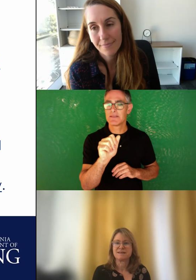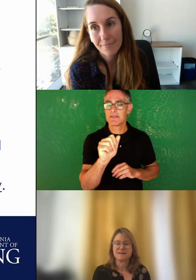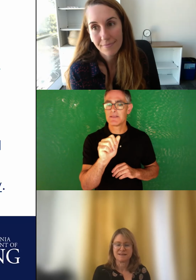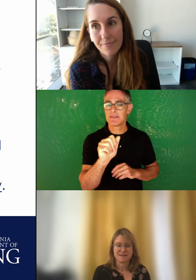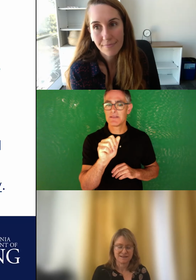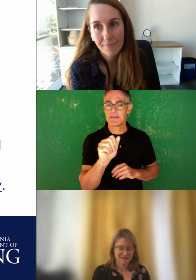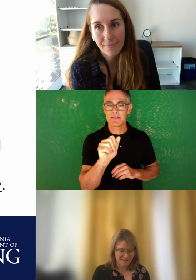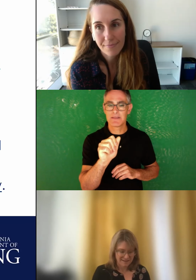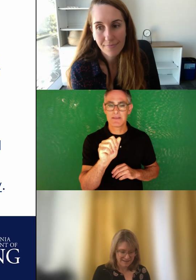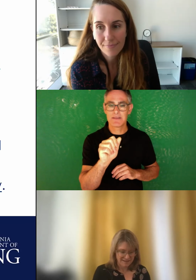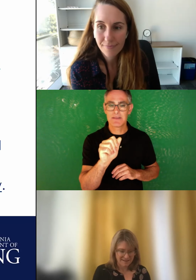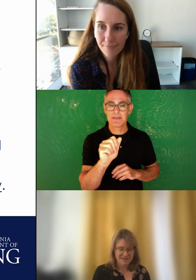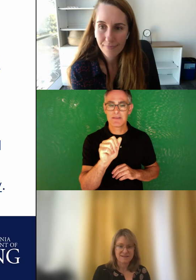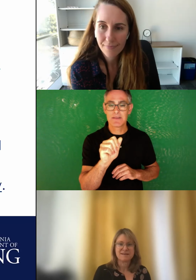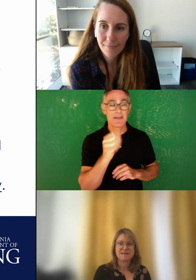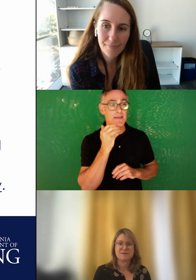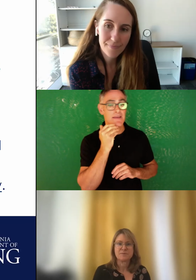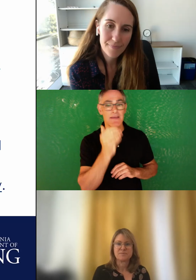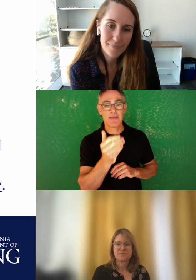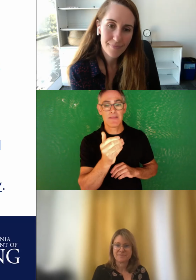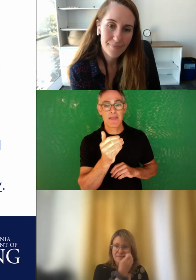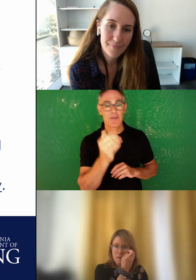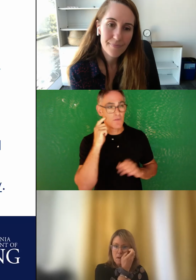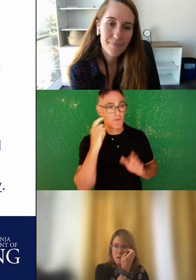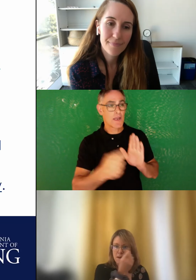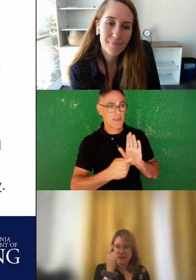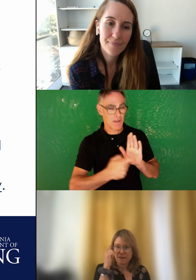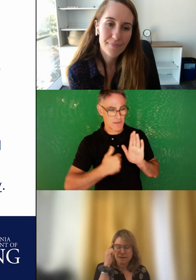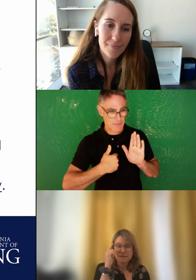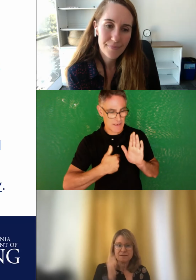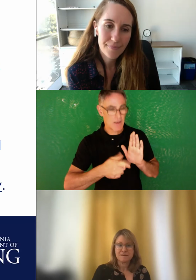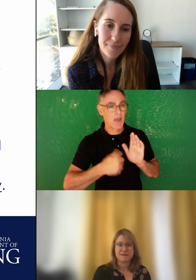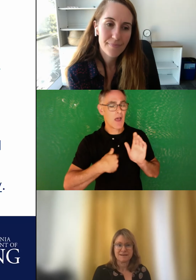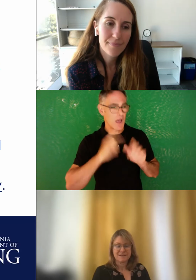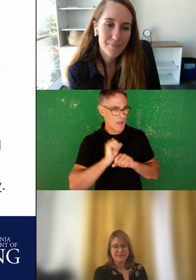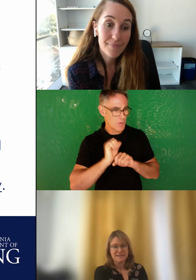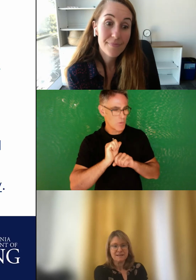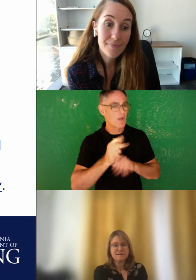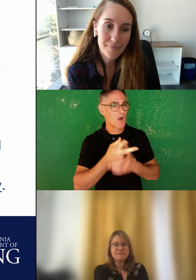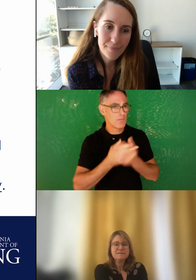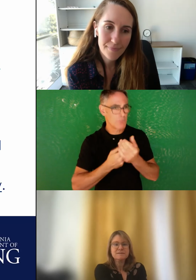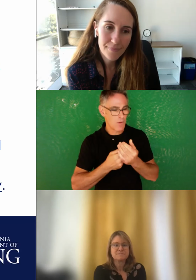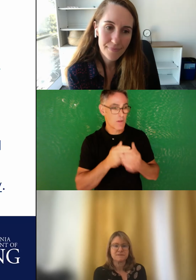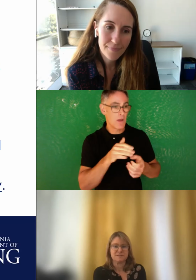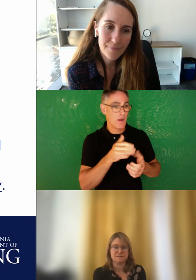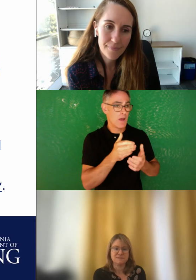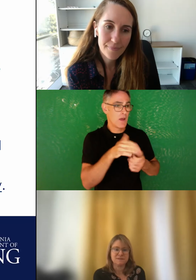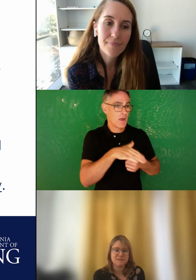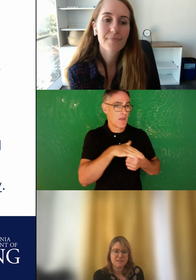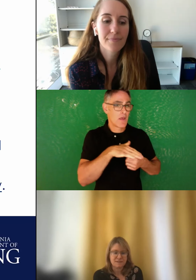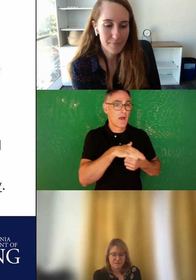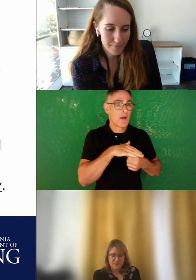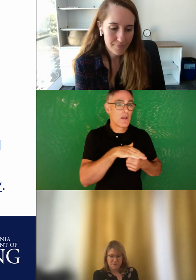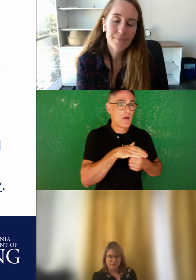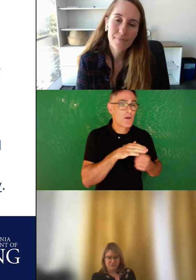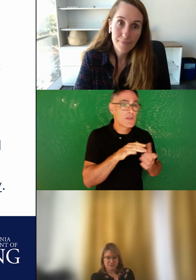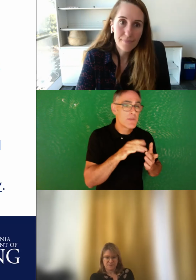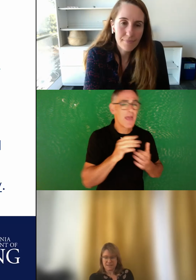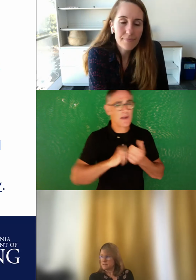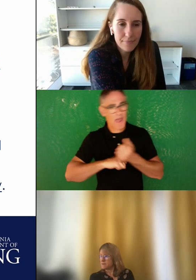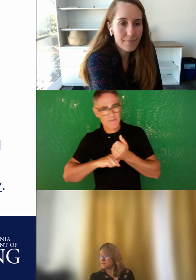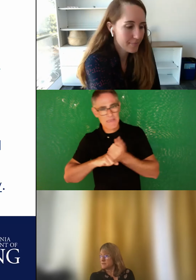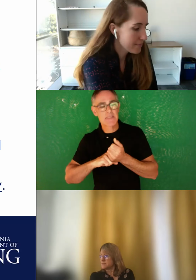Thank you for acknowledging me. I work for both the local SHIP and also an advocacy